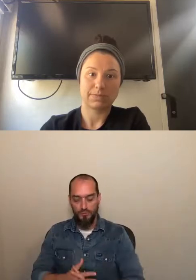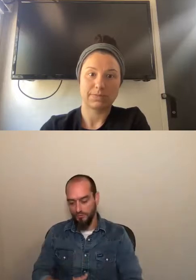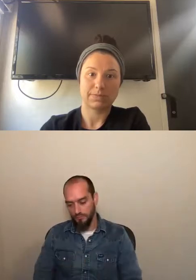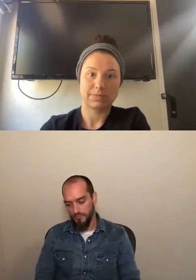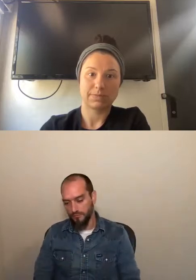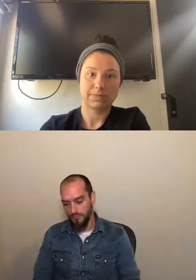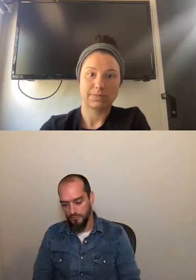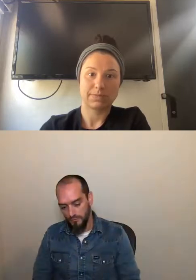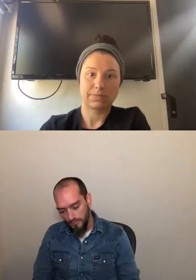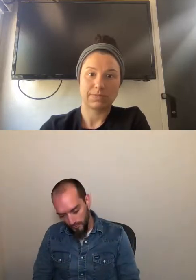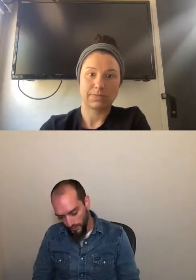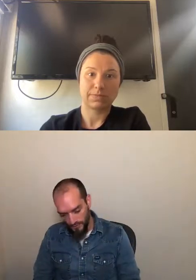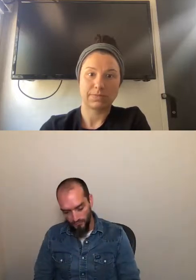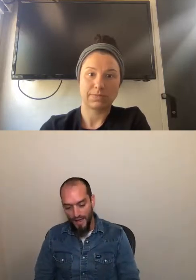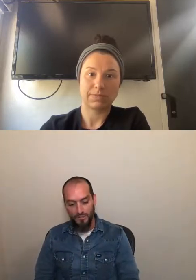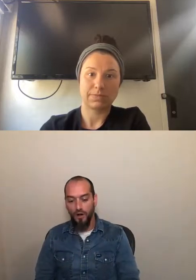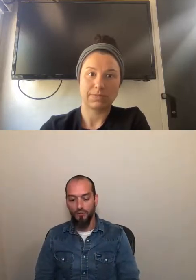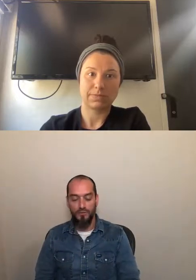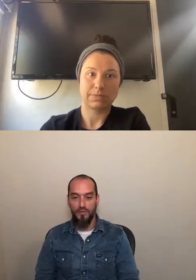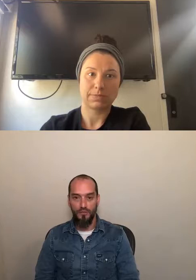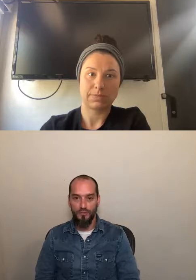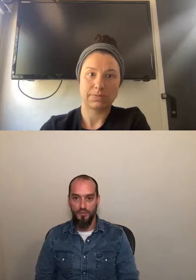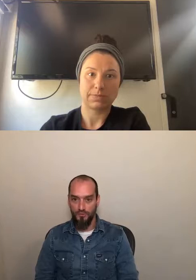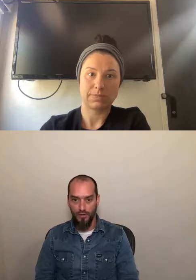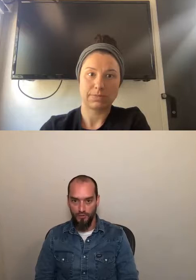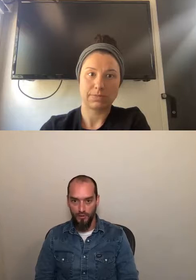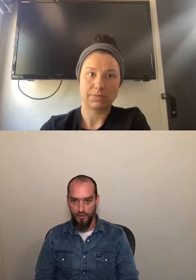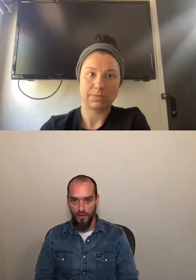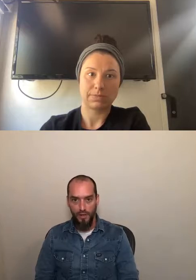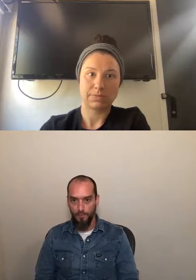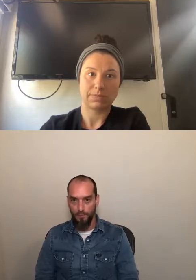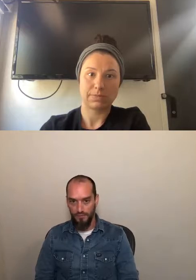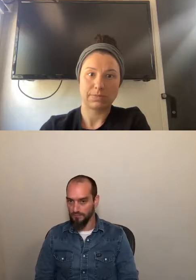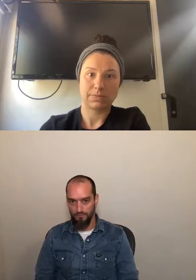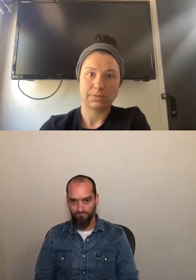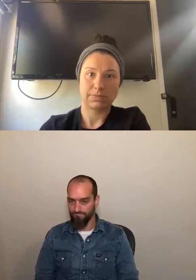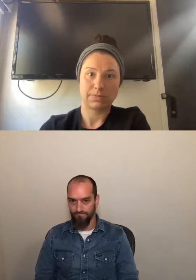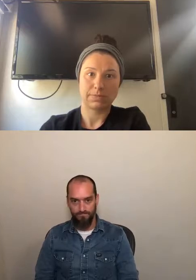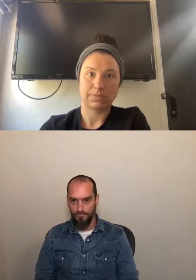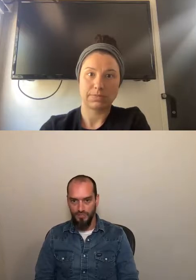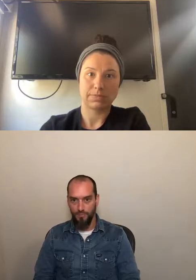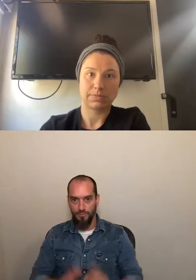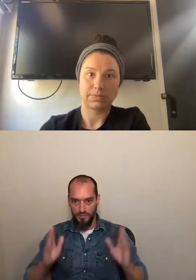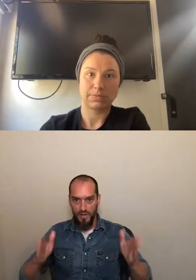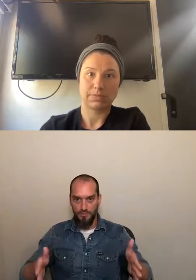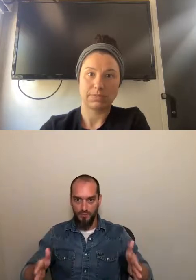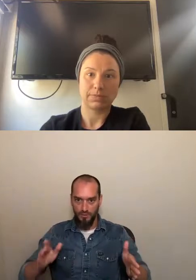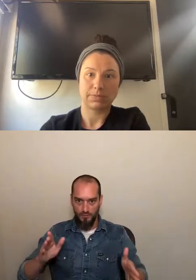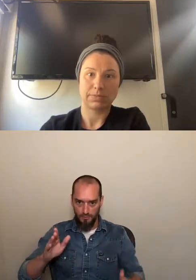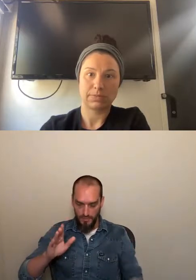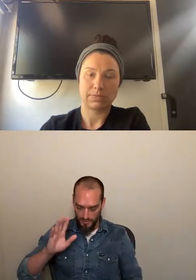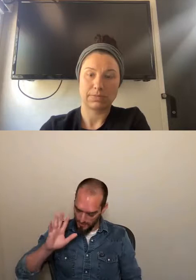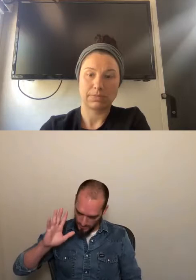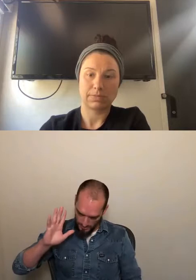situation or what the facts are with the doctors that you dealt with are, but someone put a stop to